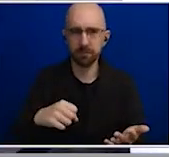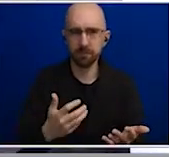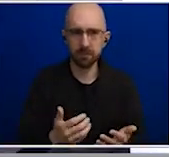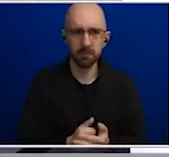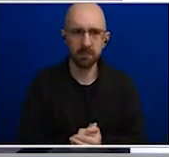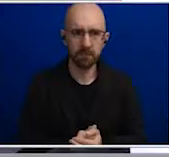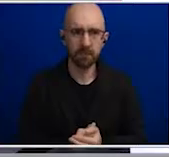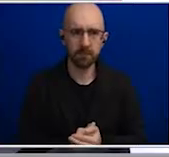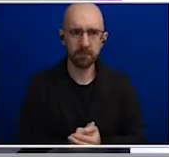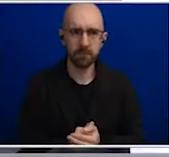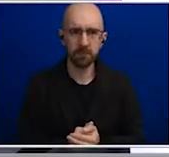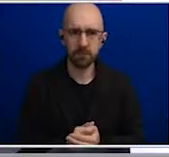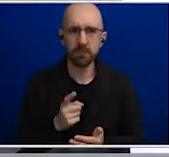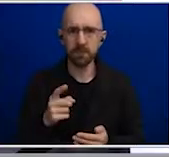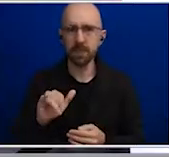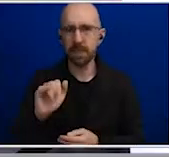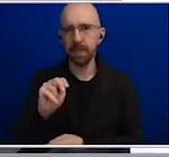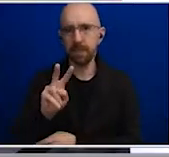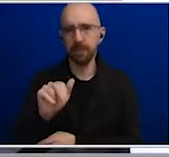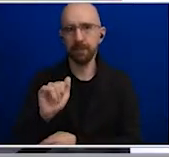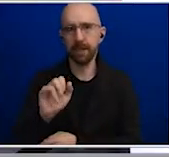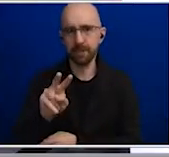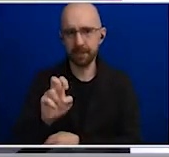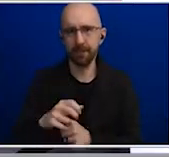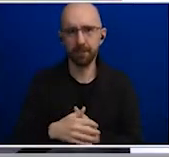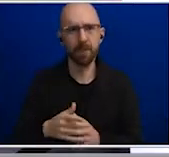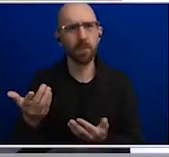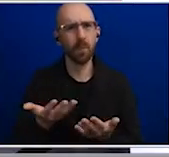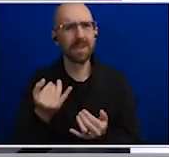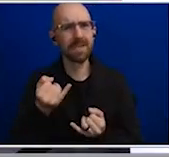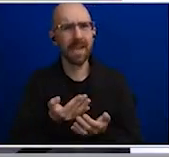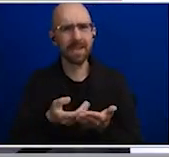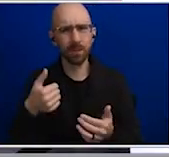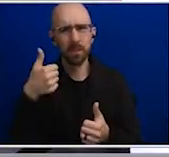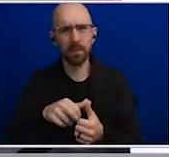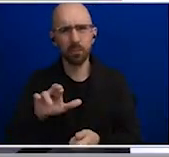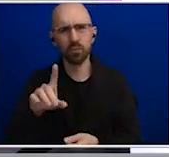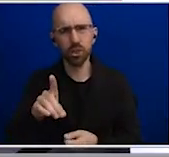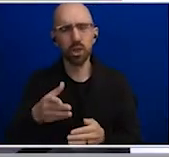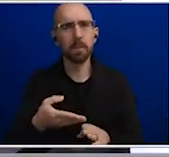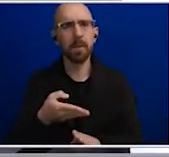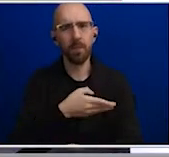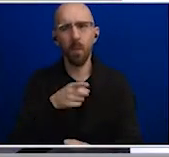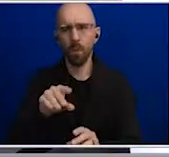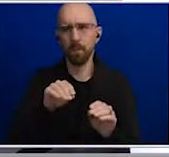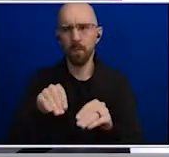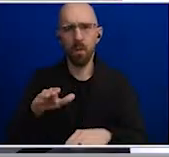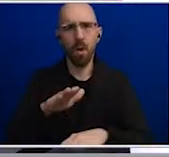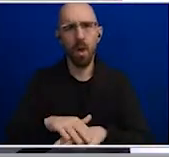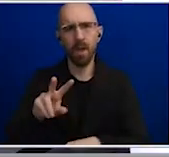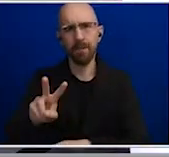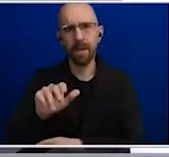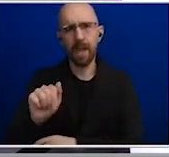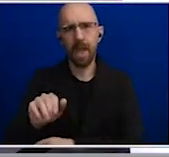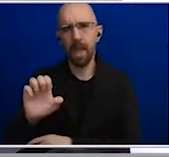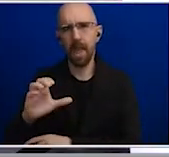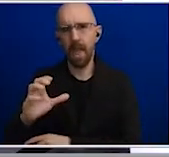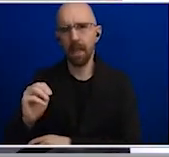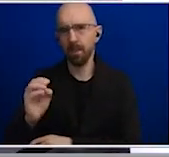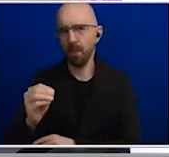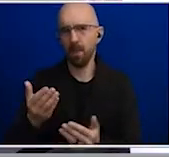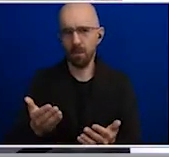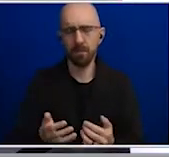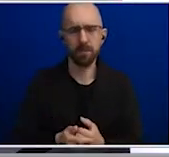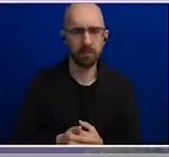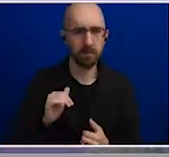is invasive. What's the last thing you remember, Richard, before being placed on VA ECMO? Well, I remember him